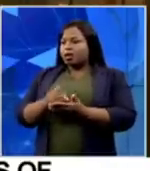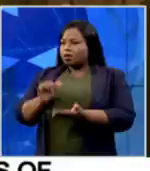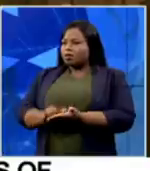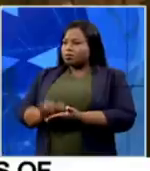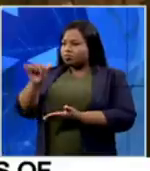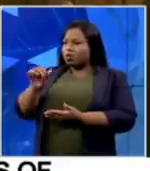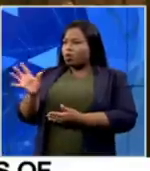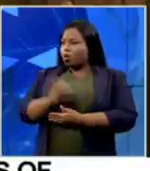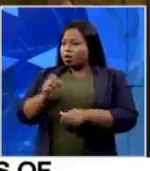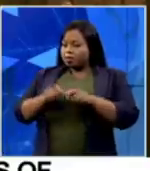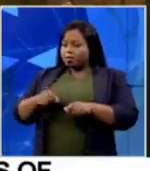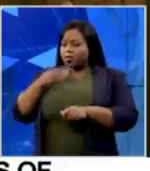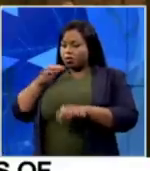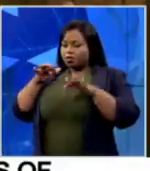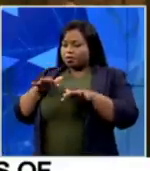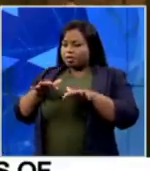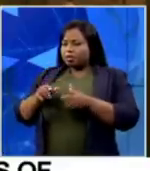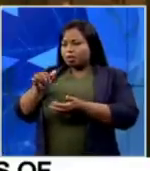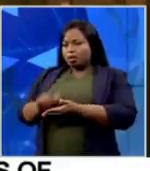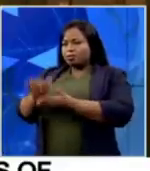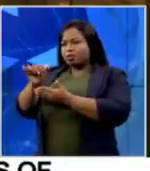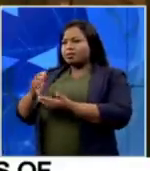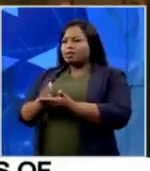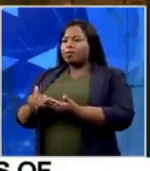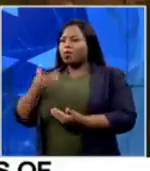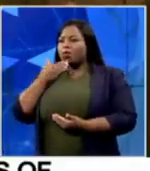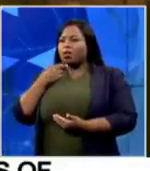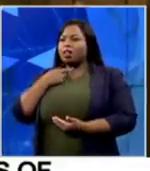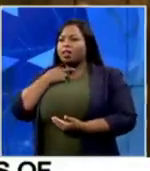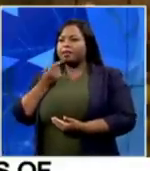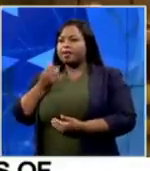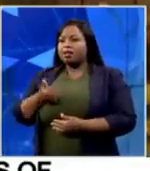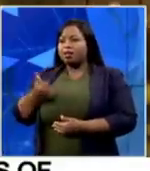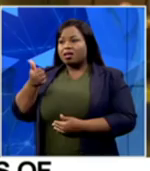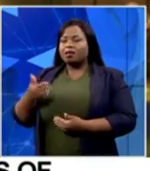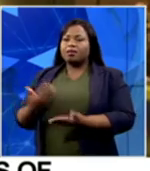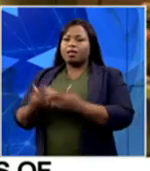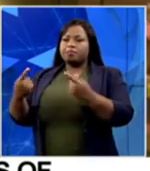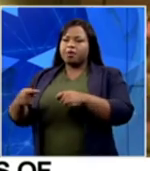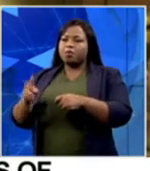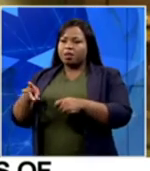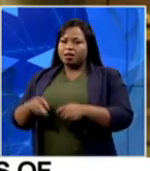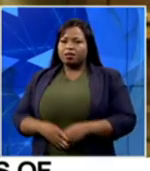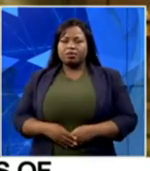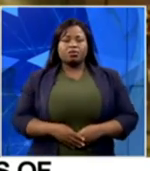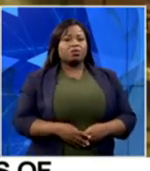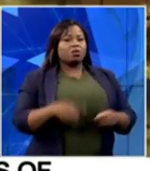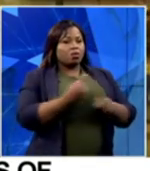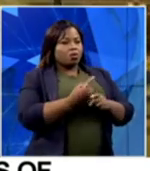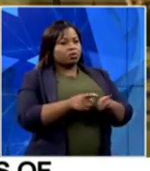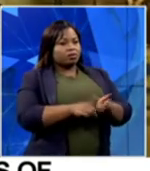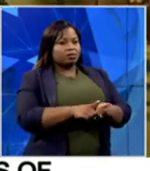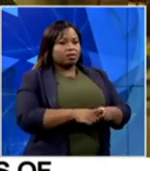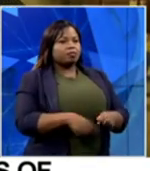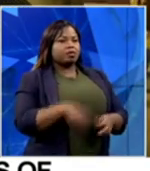the Brits that we can get home who can't access commercial flights back to the UK. I suppose there'll be a whole lot of protocol that will have to be adhered